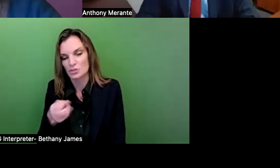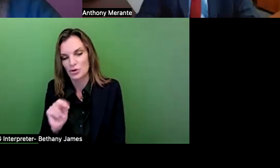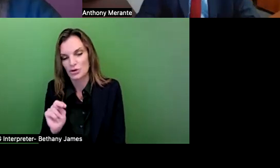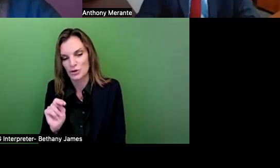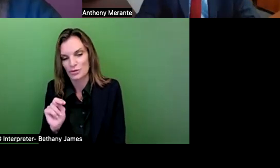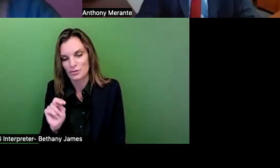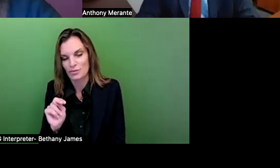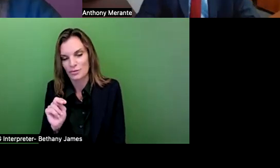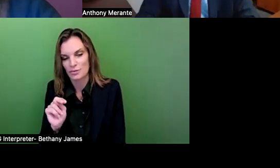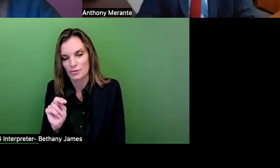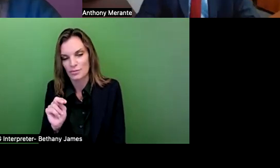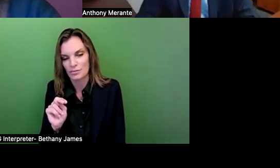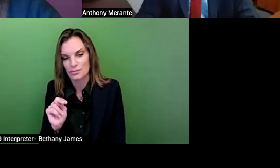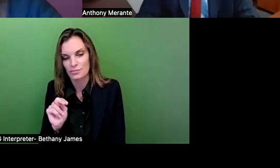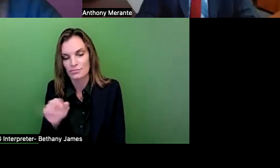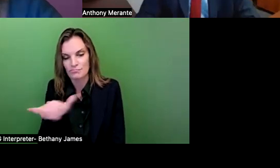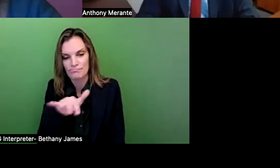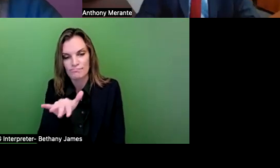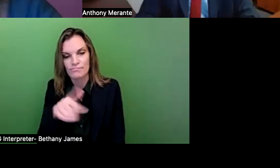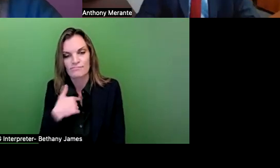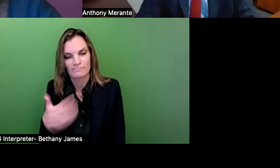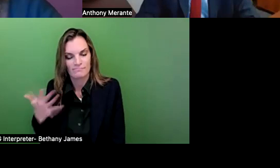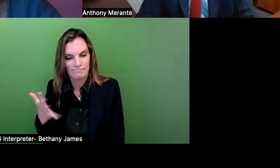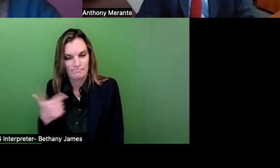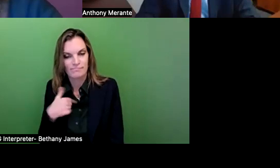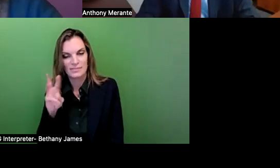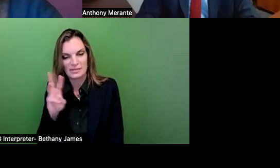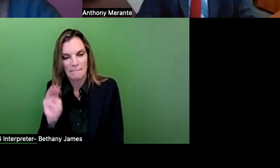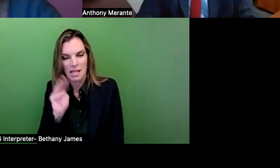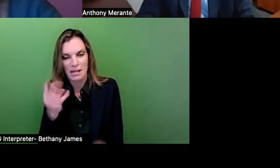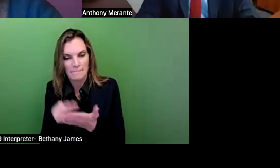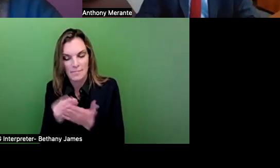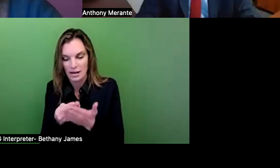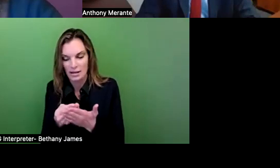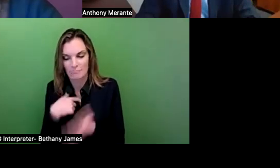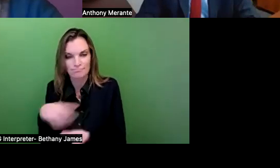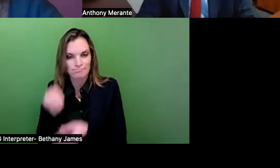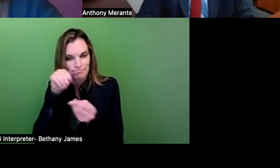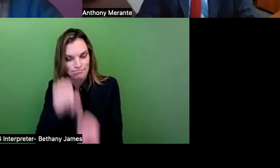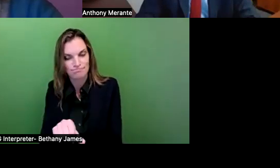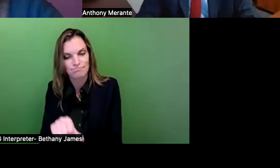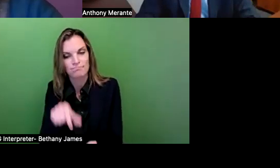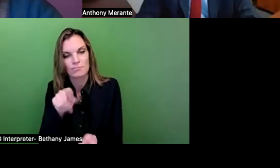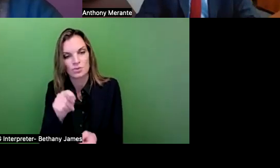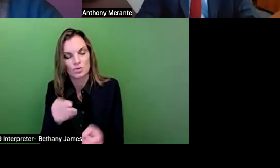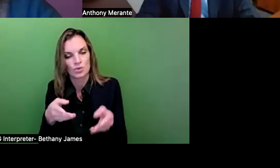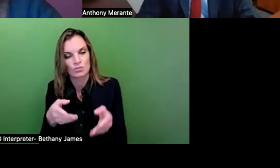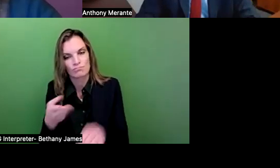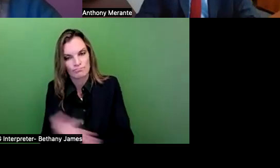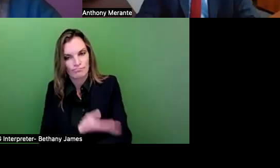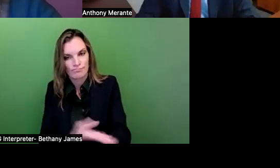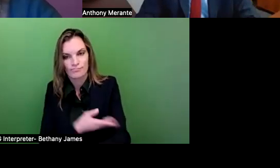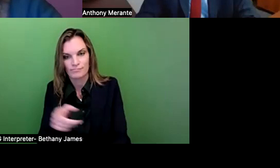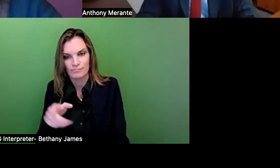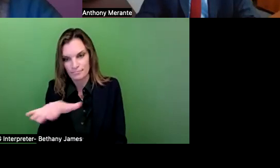put $16 million into the expansion and redesigning of Ashburn Avenue early on in